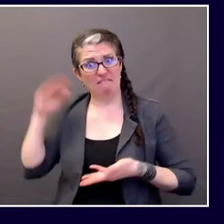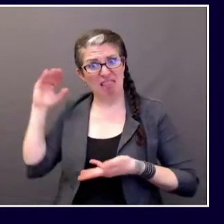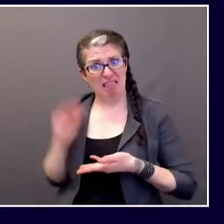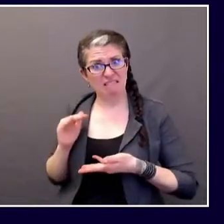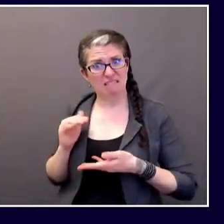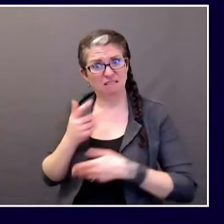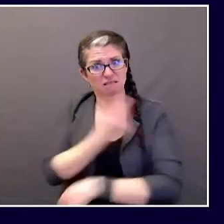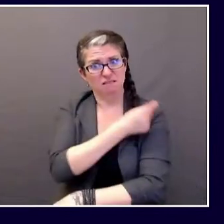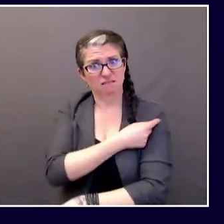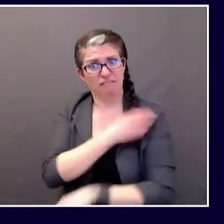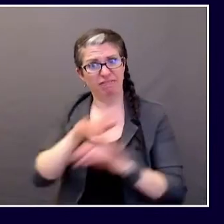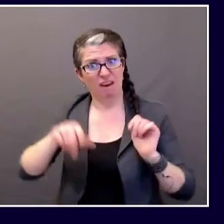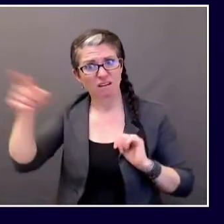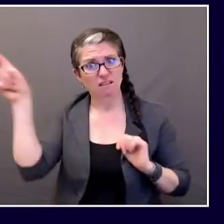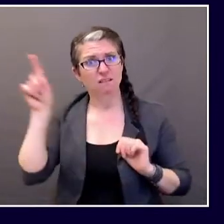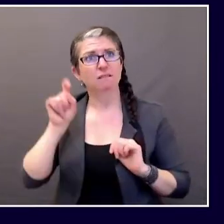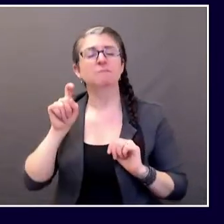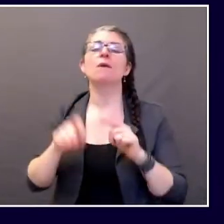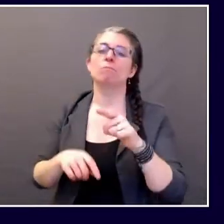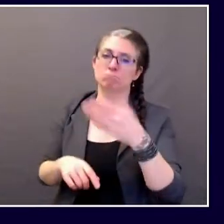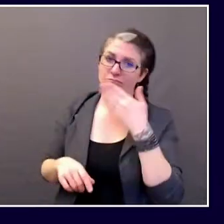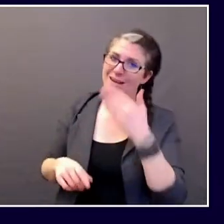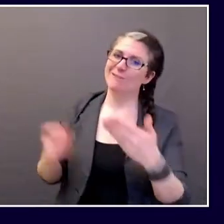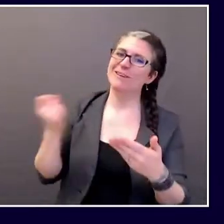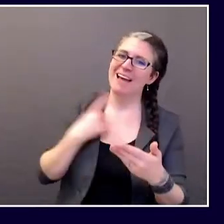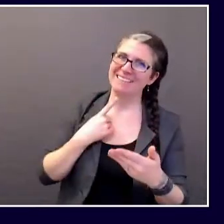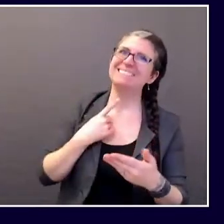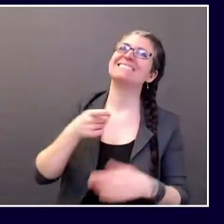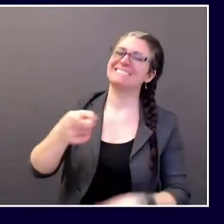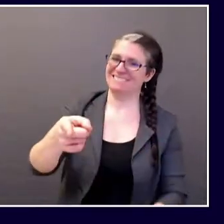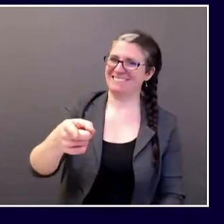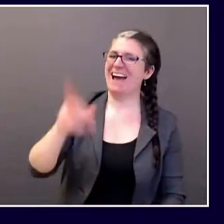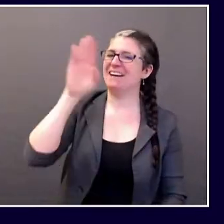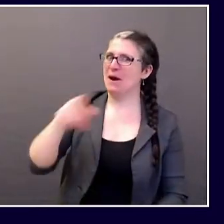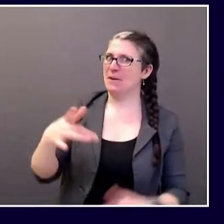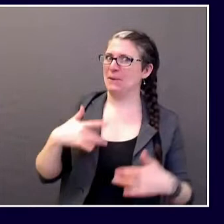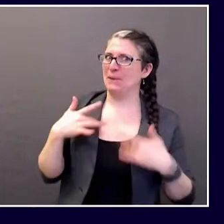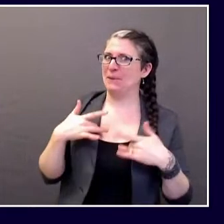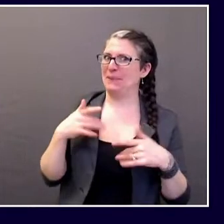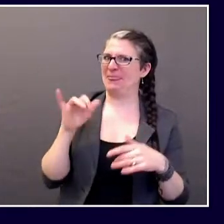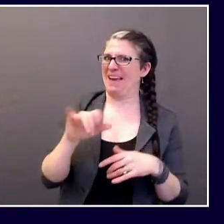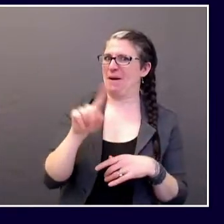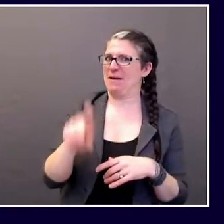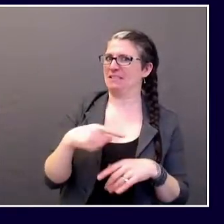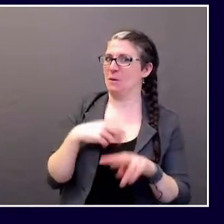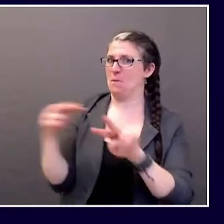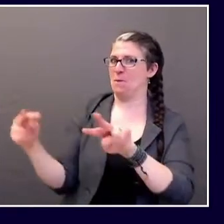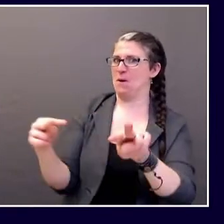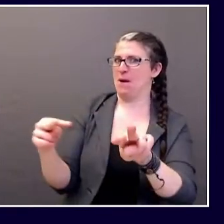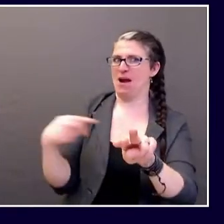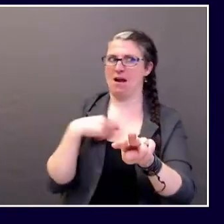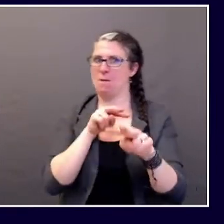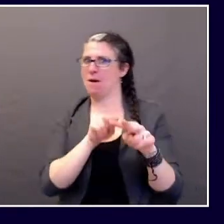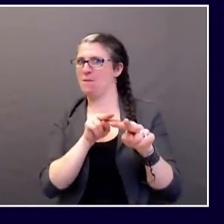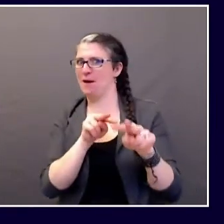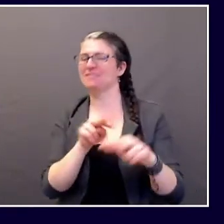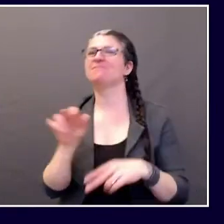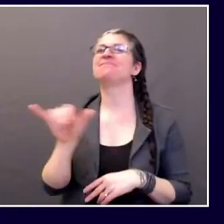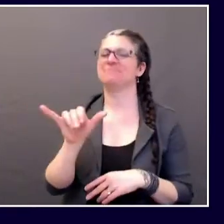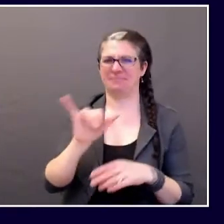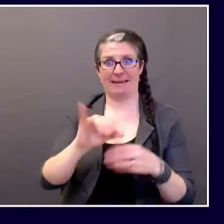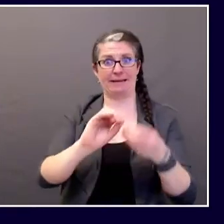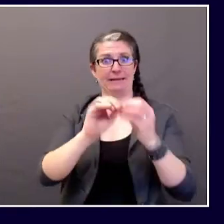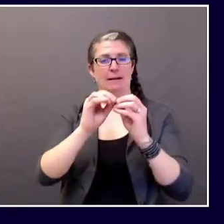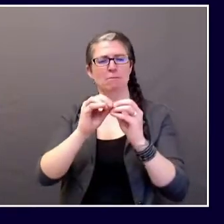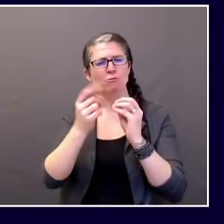been tracking that. I know that you yourself have been keeping up maps on that. There are a lot of things going on. But Chris, one thing I want to just focus on is which